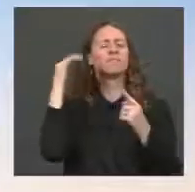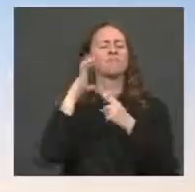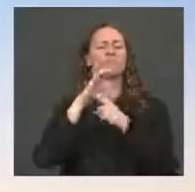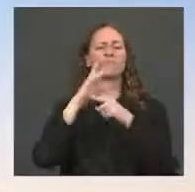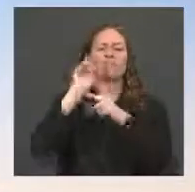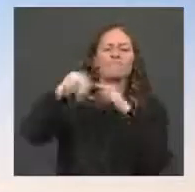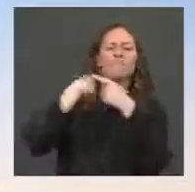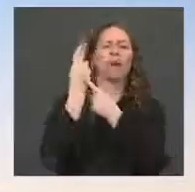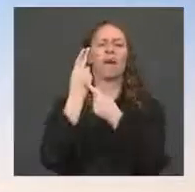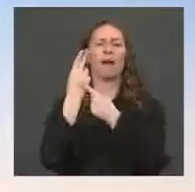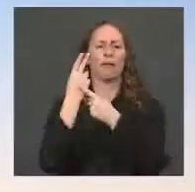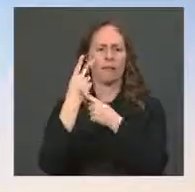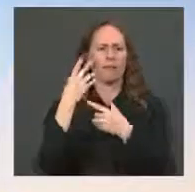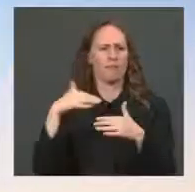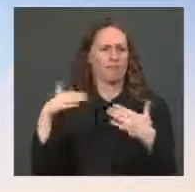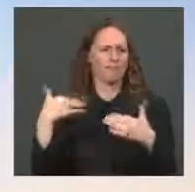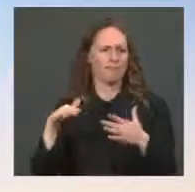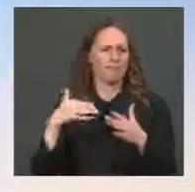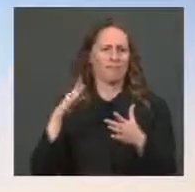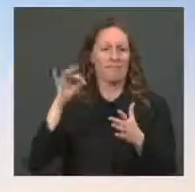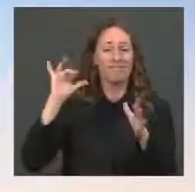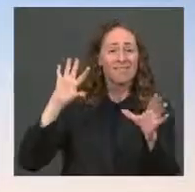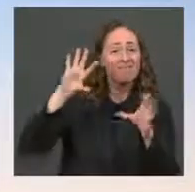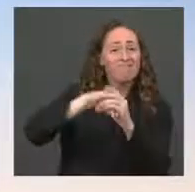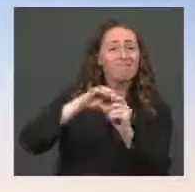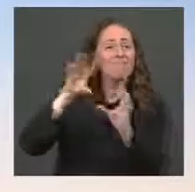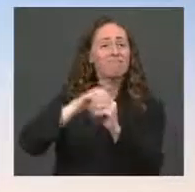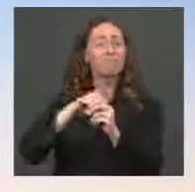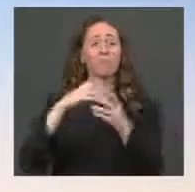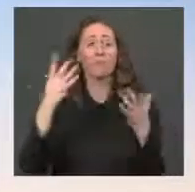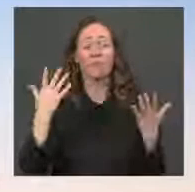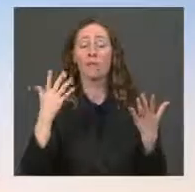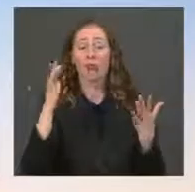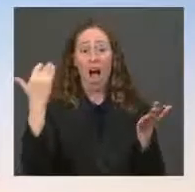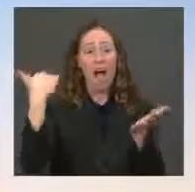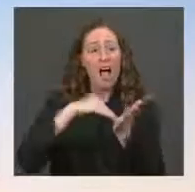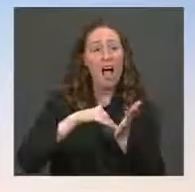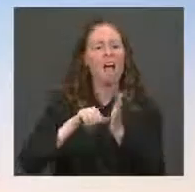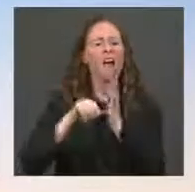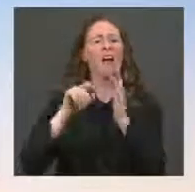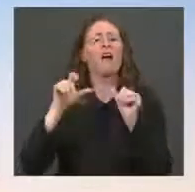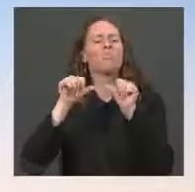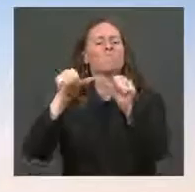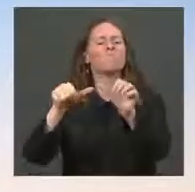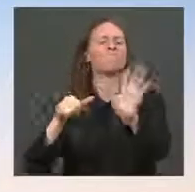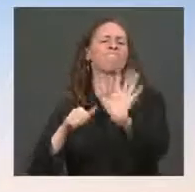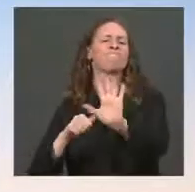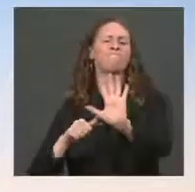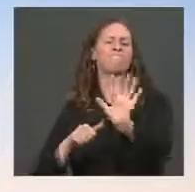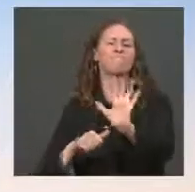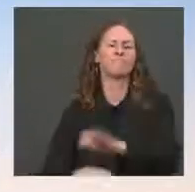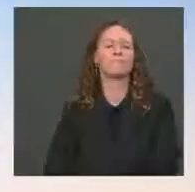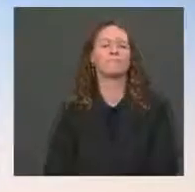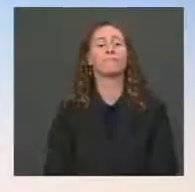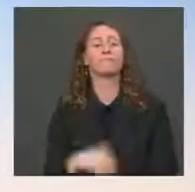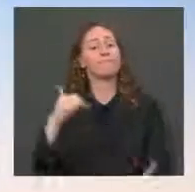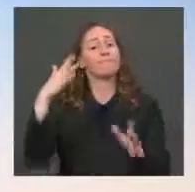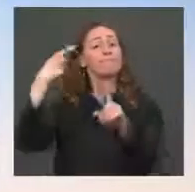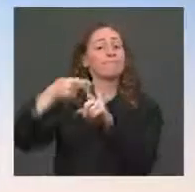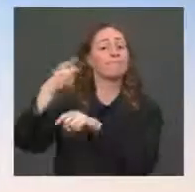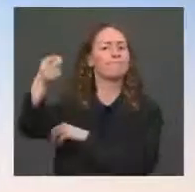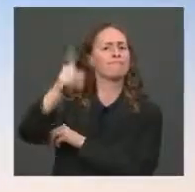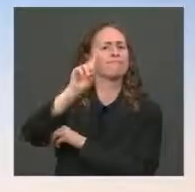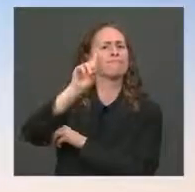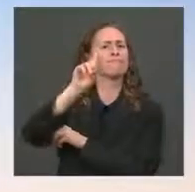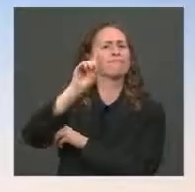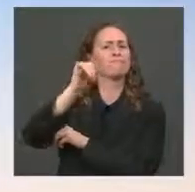They're playing a role in preventing this from ever happening again. I would note that also discussed was, of course, the DOJ's Inspector General report,